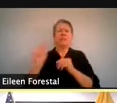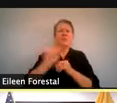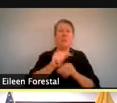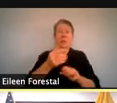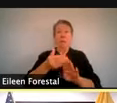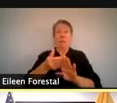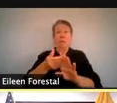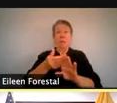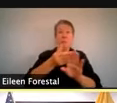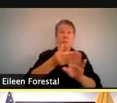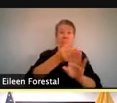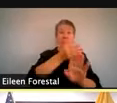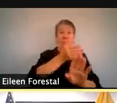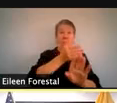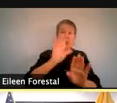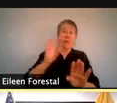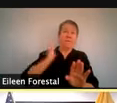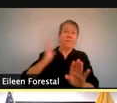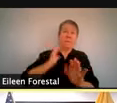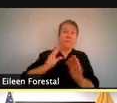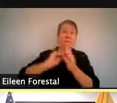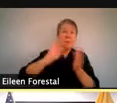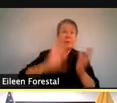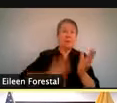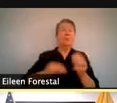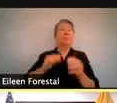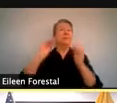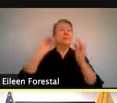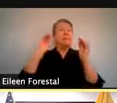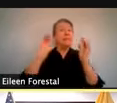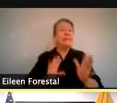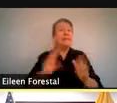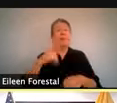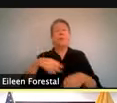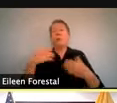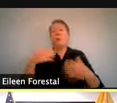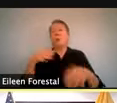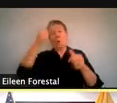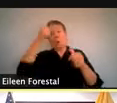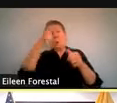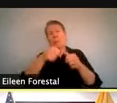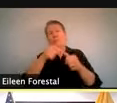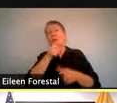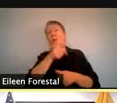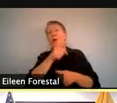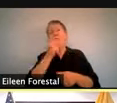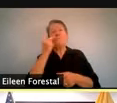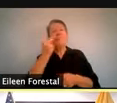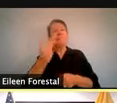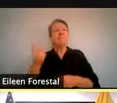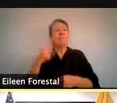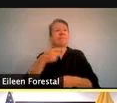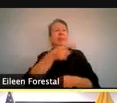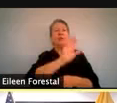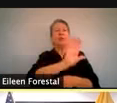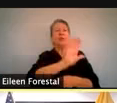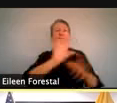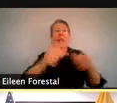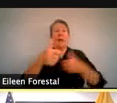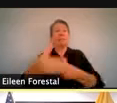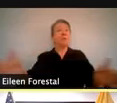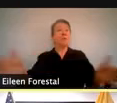was also underscored by her daughter, would remember that she always had a piano in her classroom, and she loved, I have to